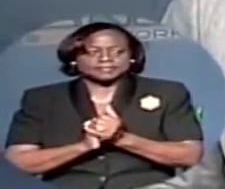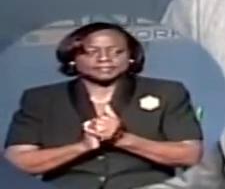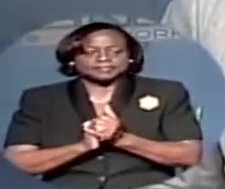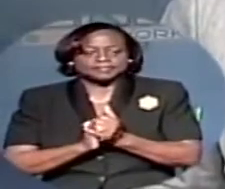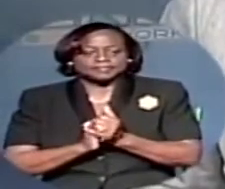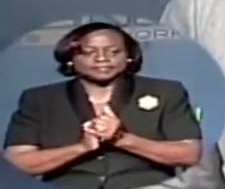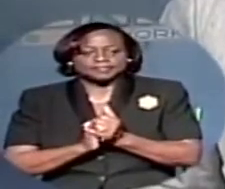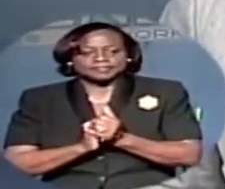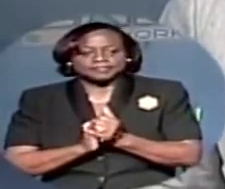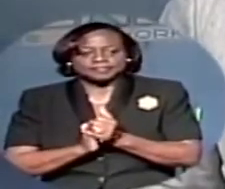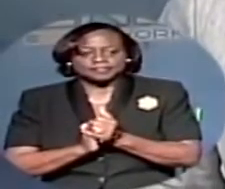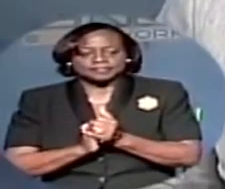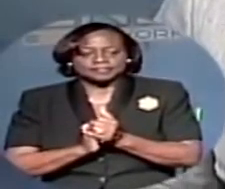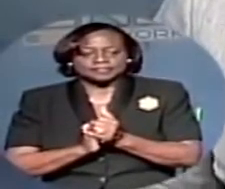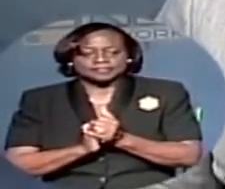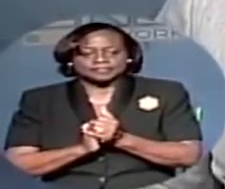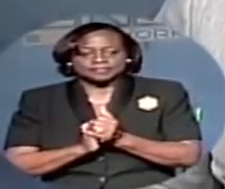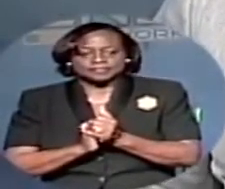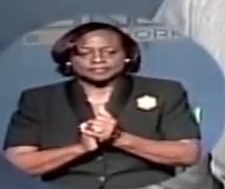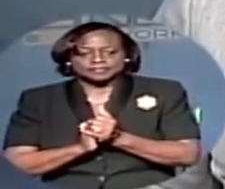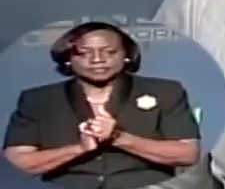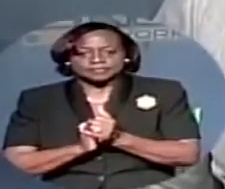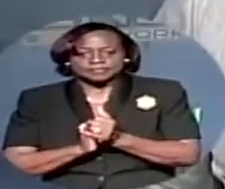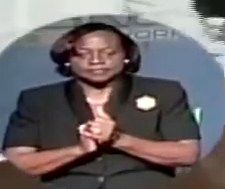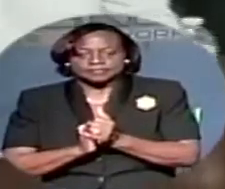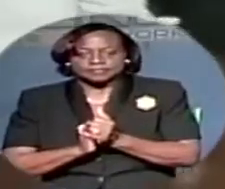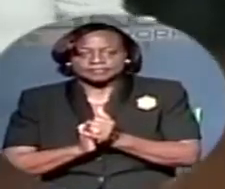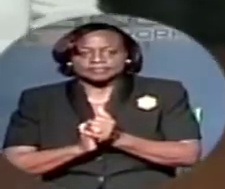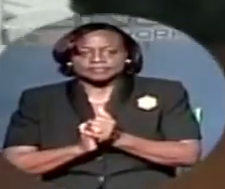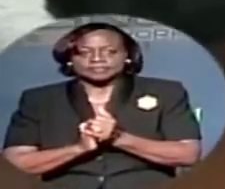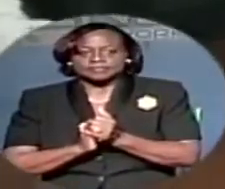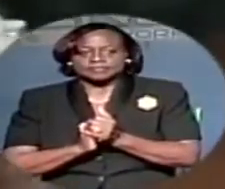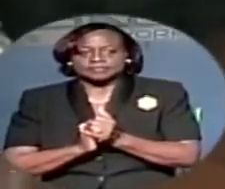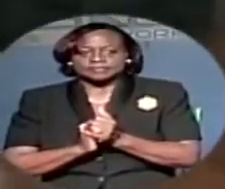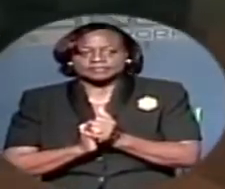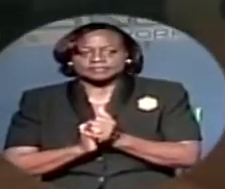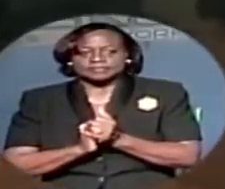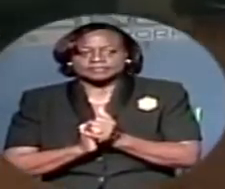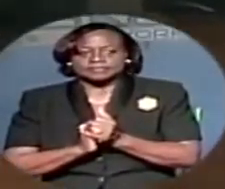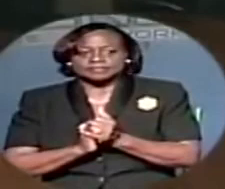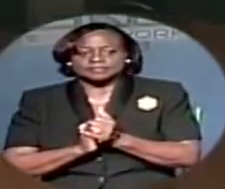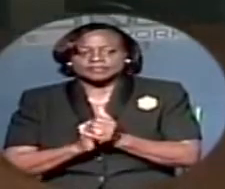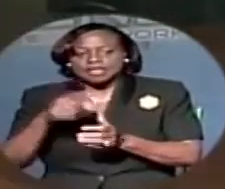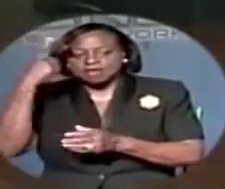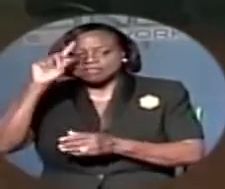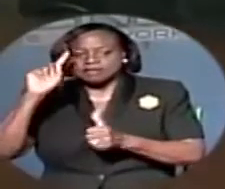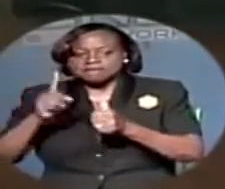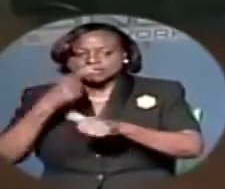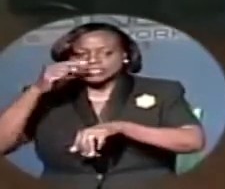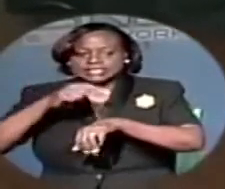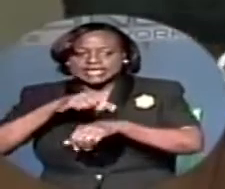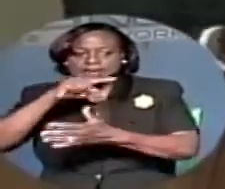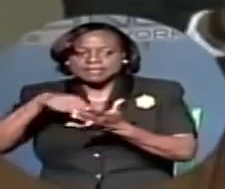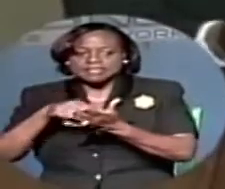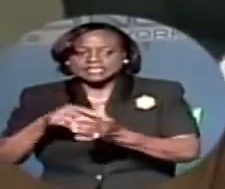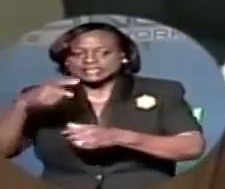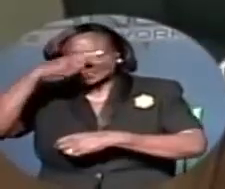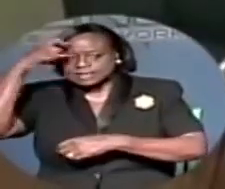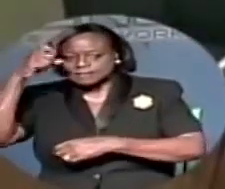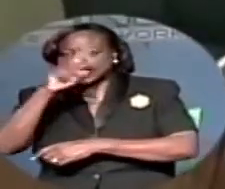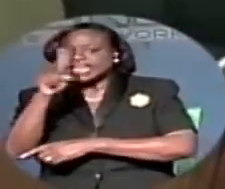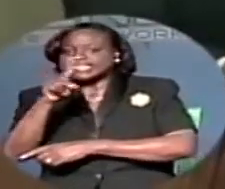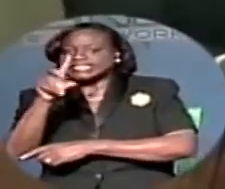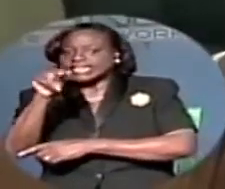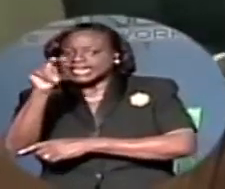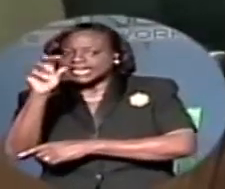storylines you can expect. Here's Stephen Gay. For the first time this coming summer, ZNS will